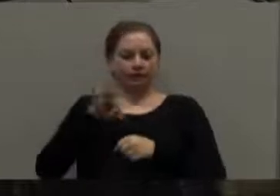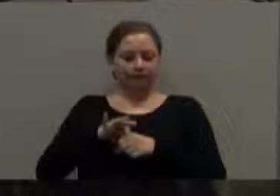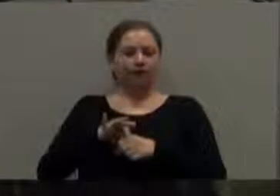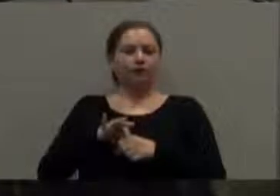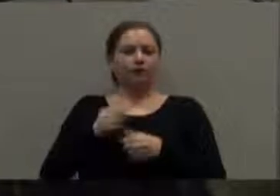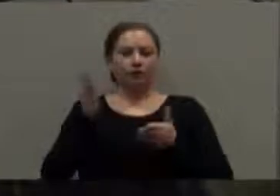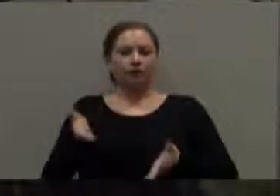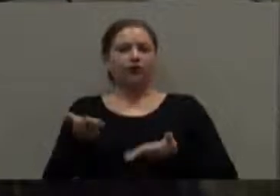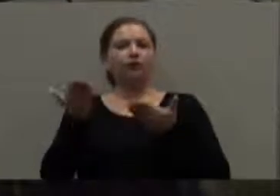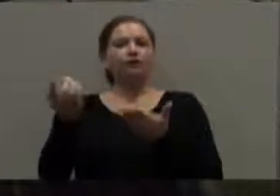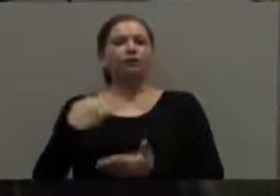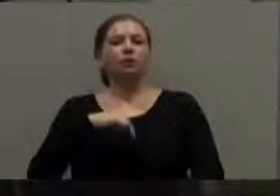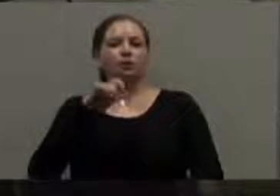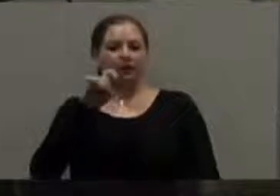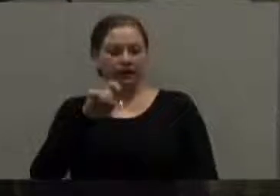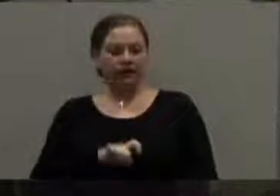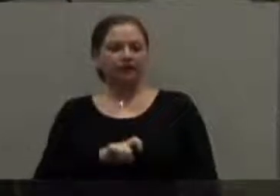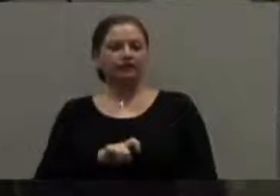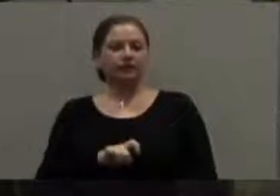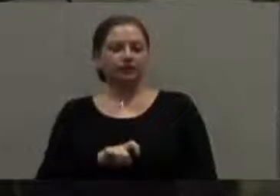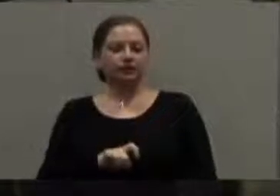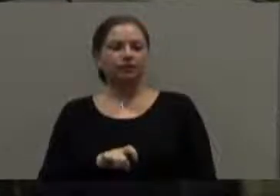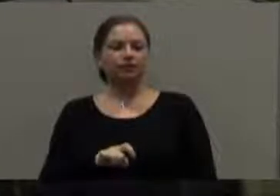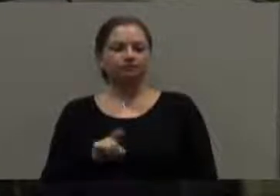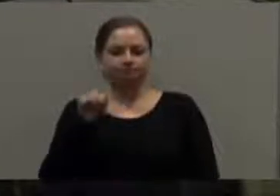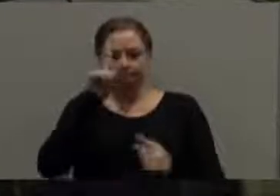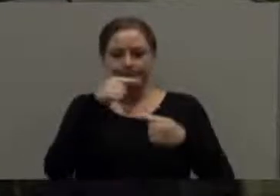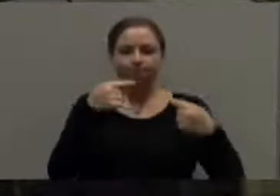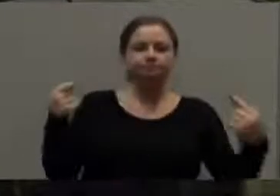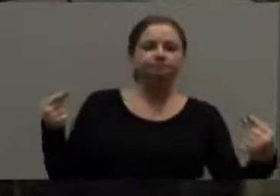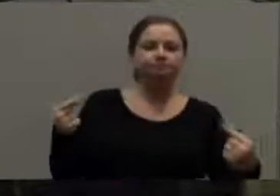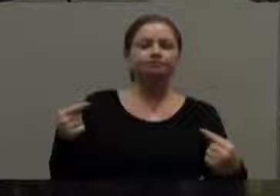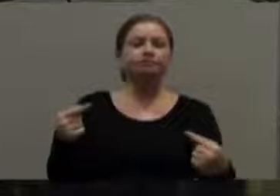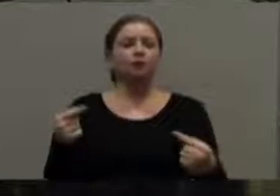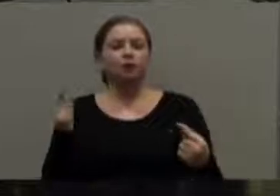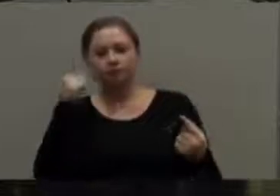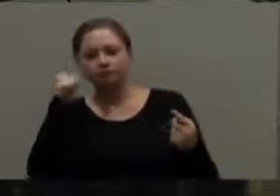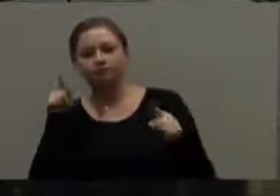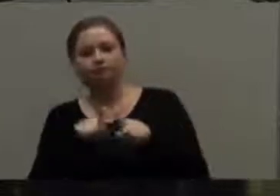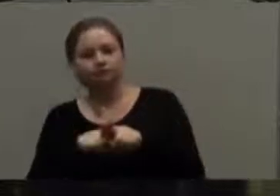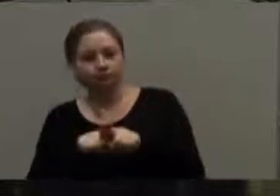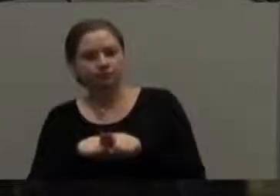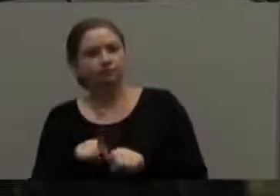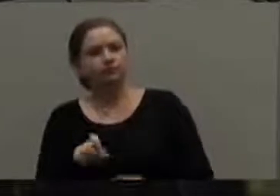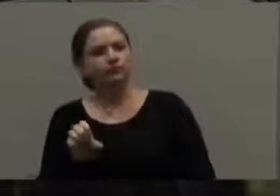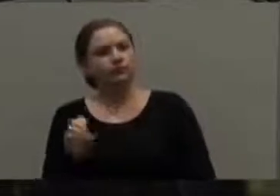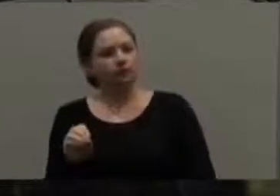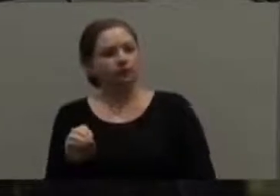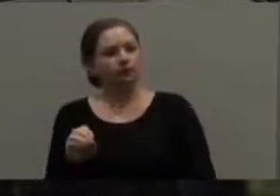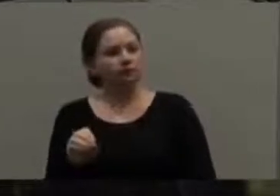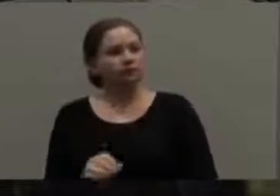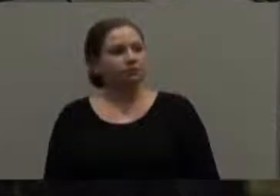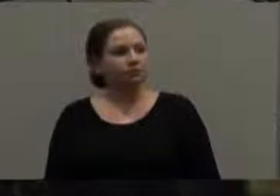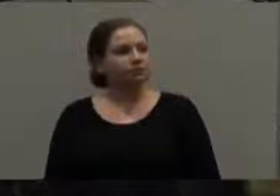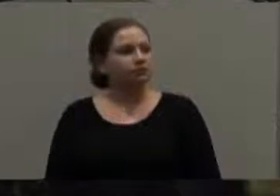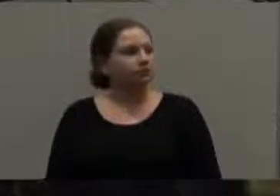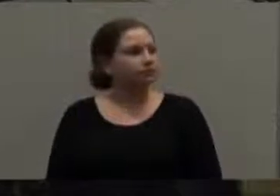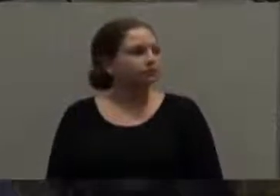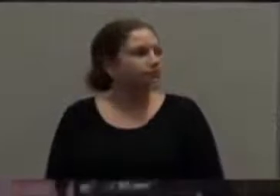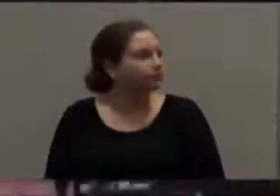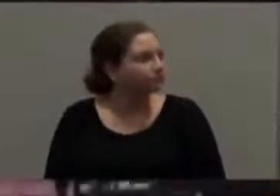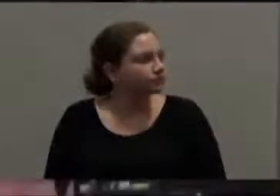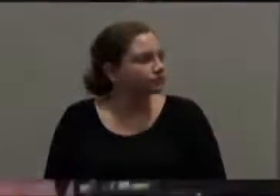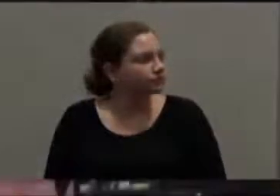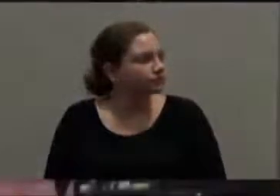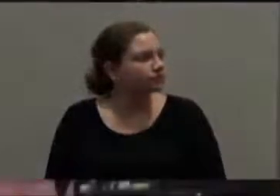be announced before any other motion comes on the floor. So that motion's not ripe. Go ahead.